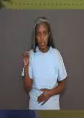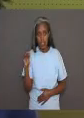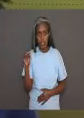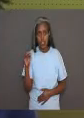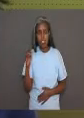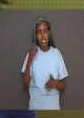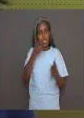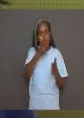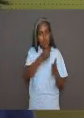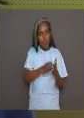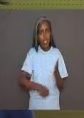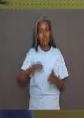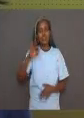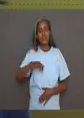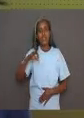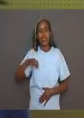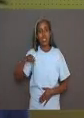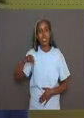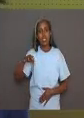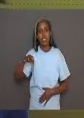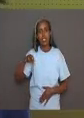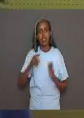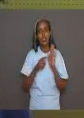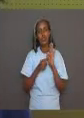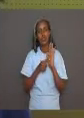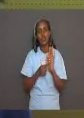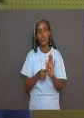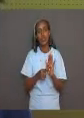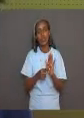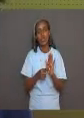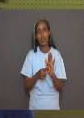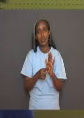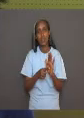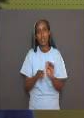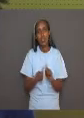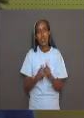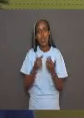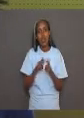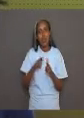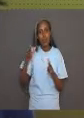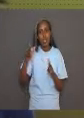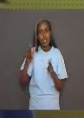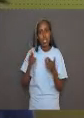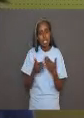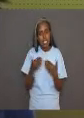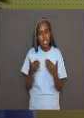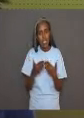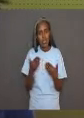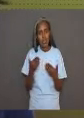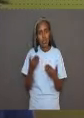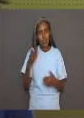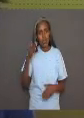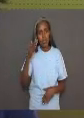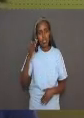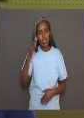the value's frequency is shown by how big a slice of pie